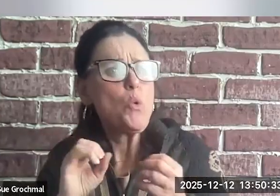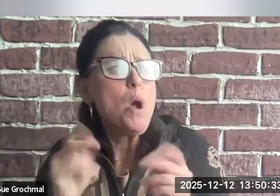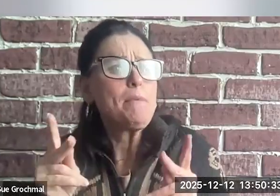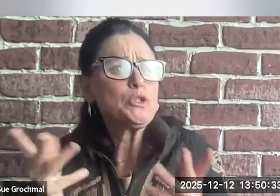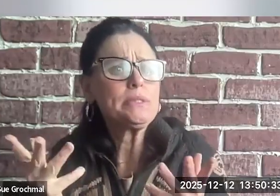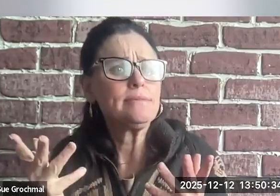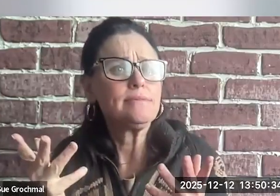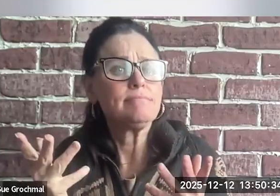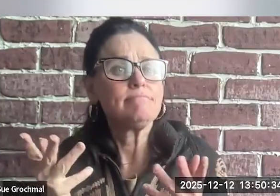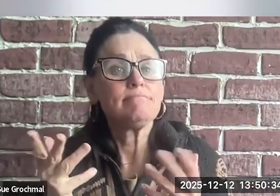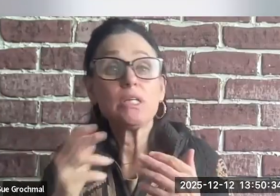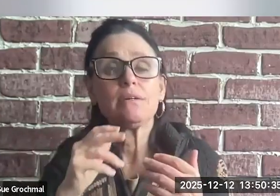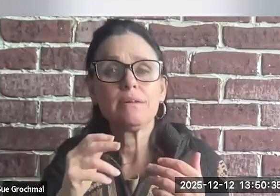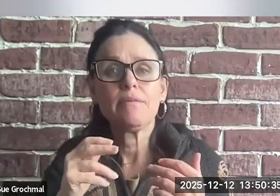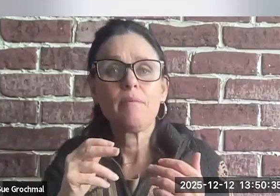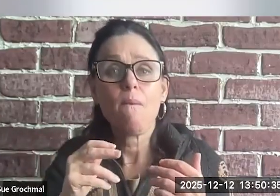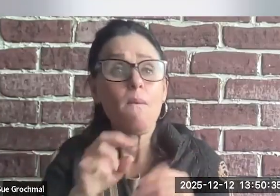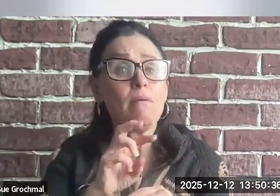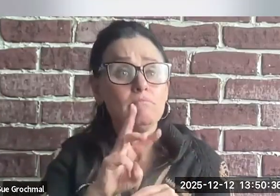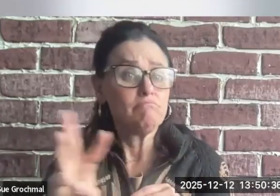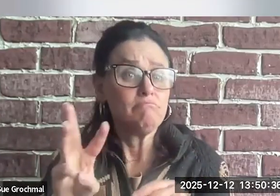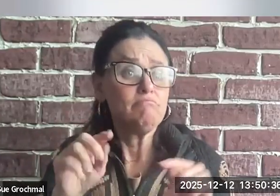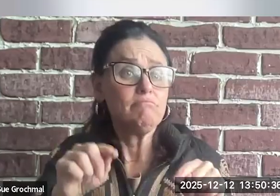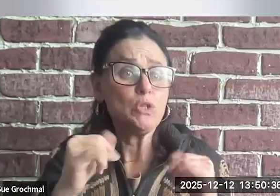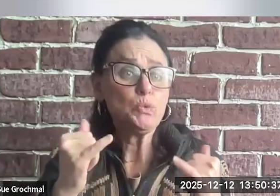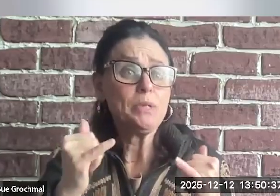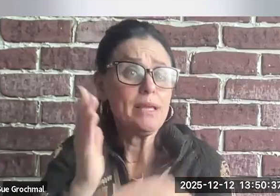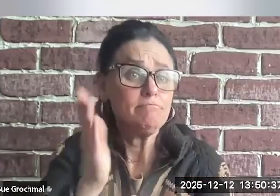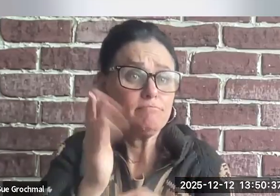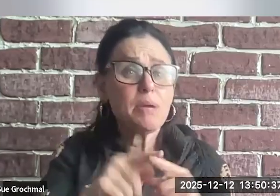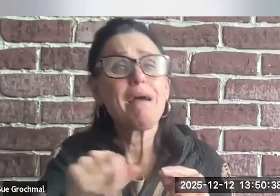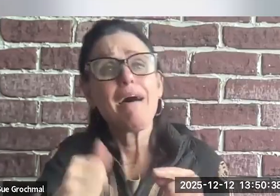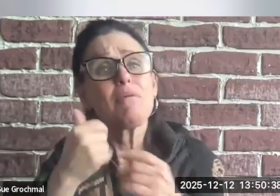beyond today's webinar, especially those in smaller and remote regions?